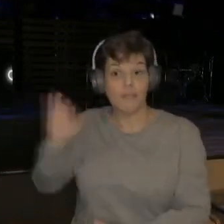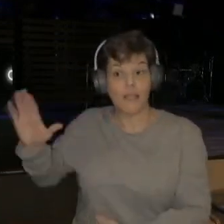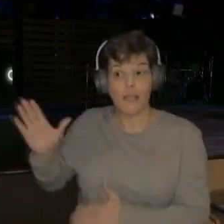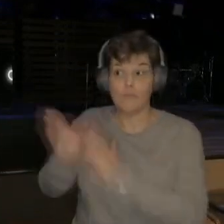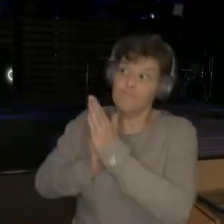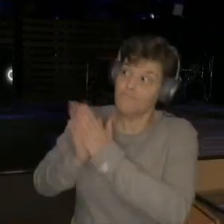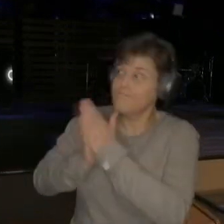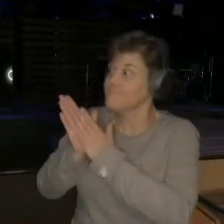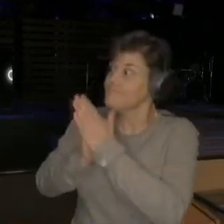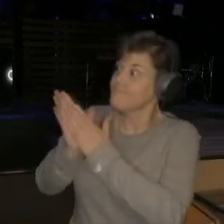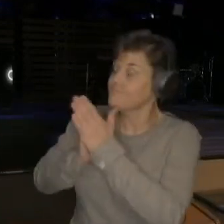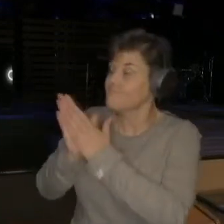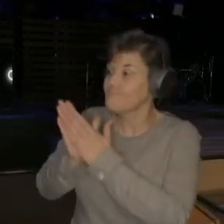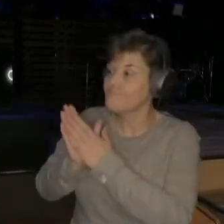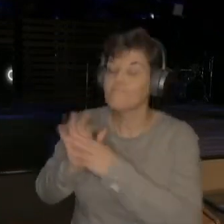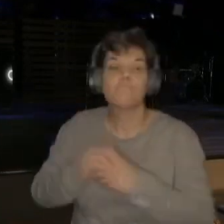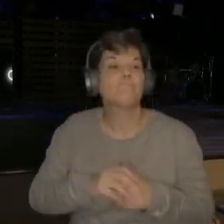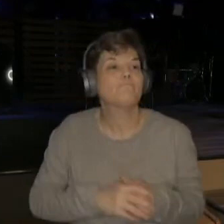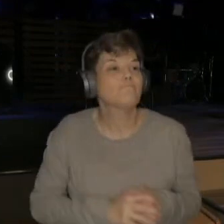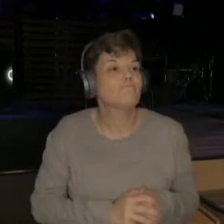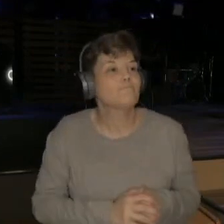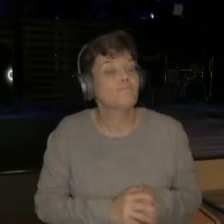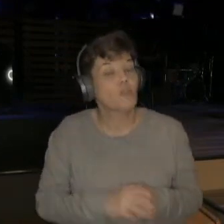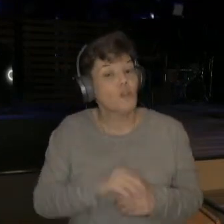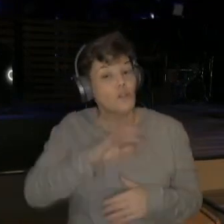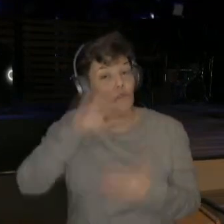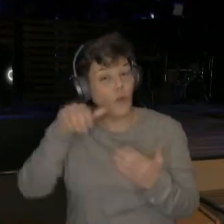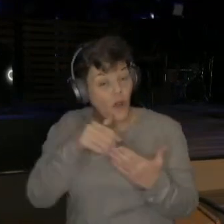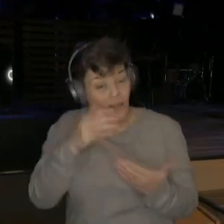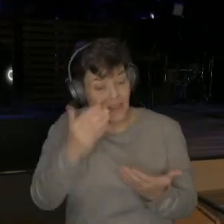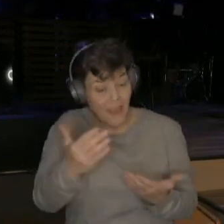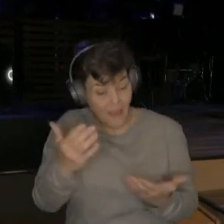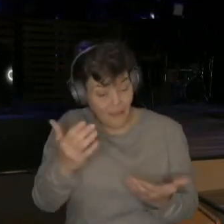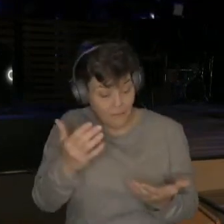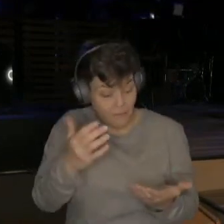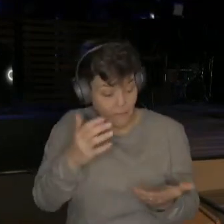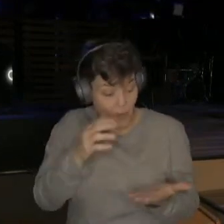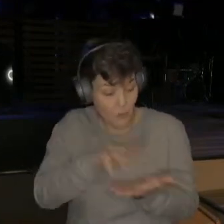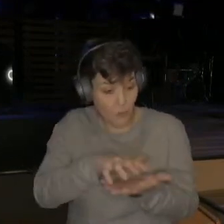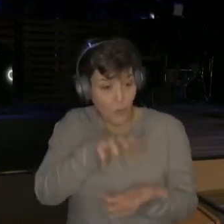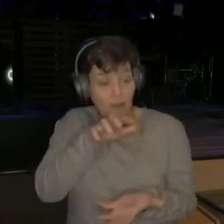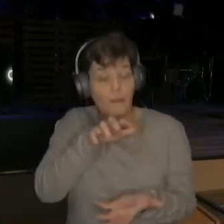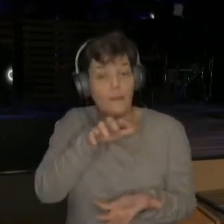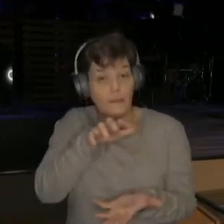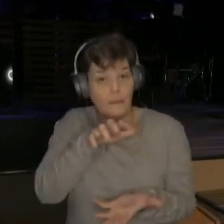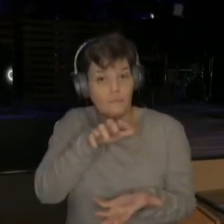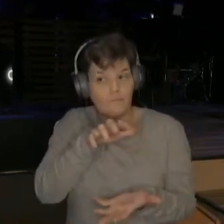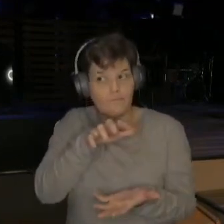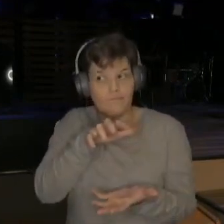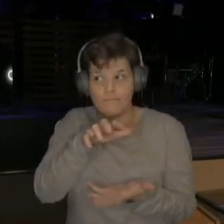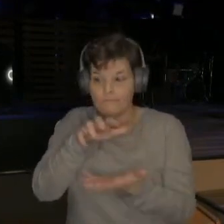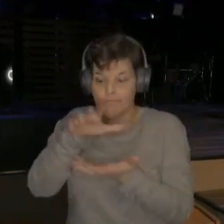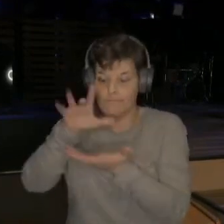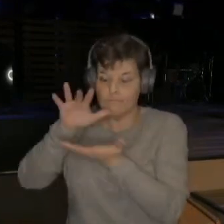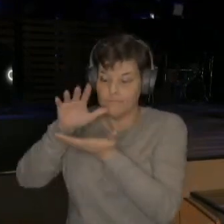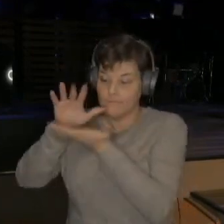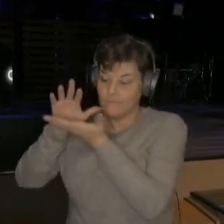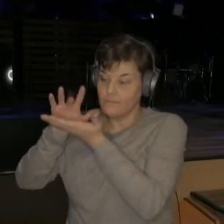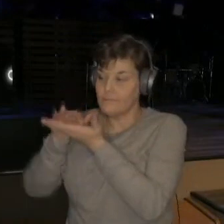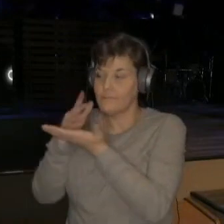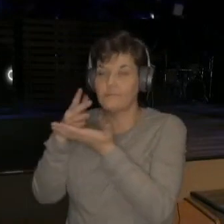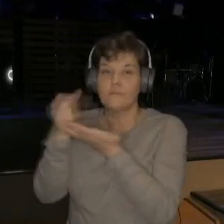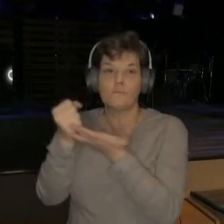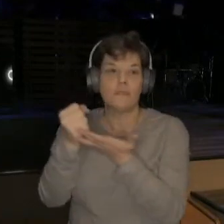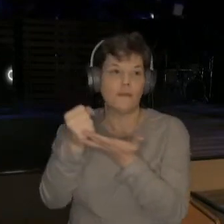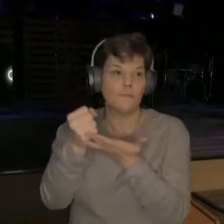the wealth in which he had put his trust upon soon runs out.